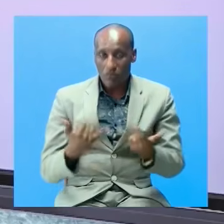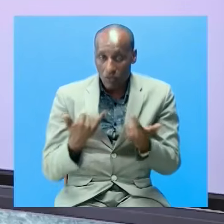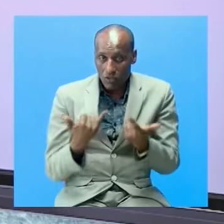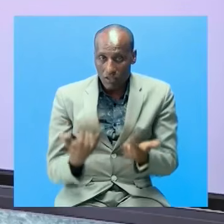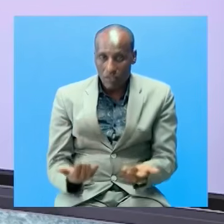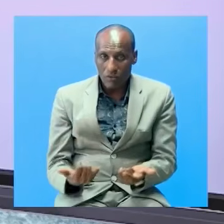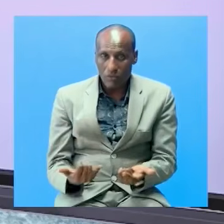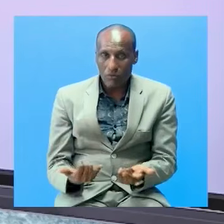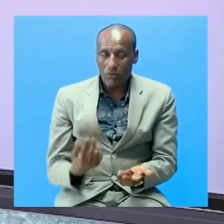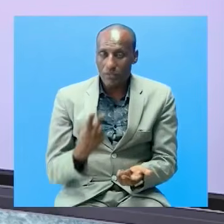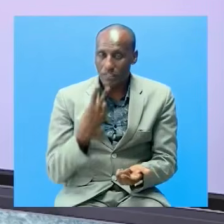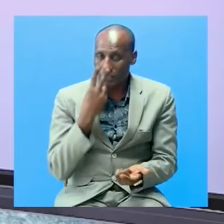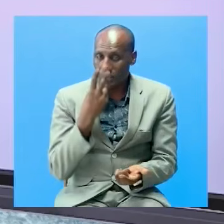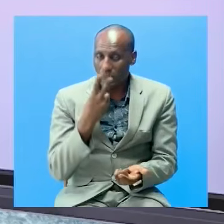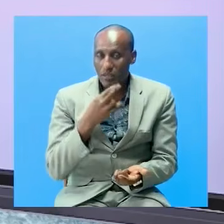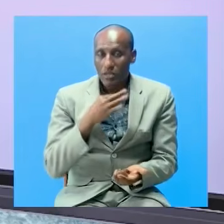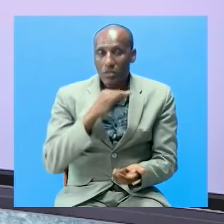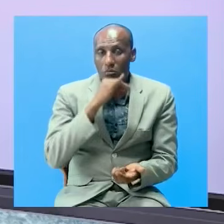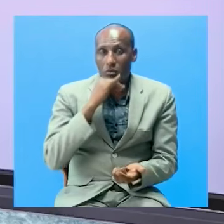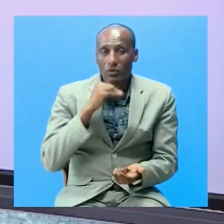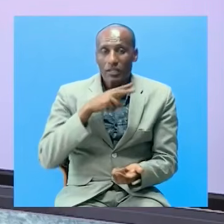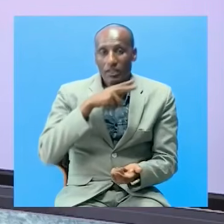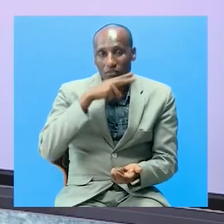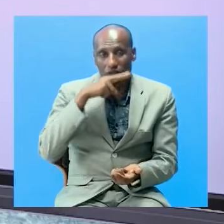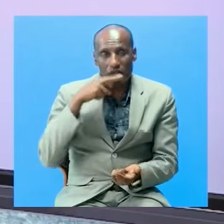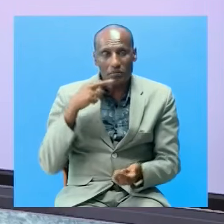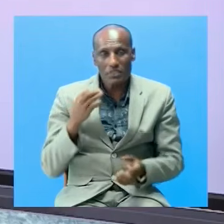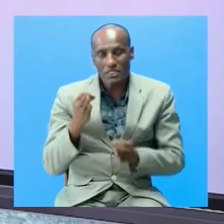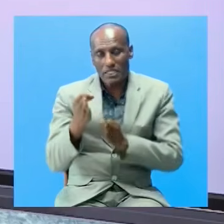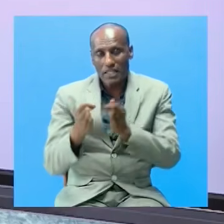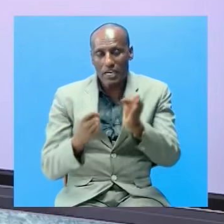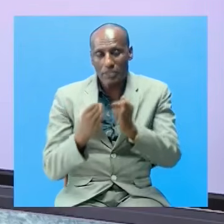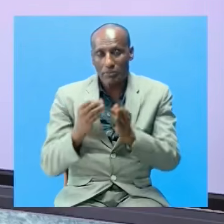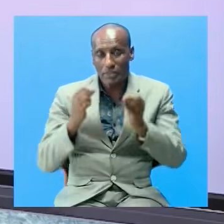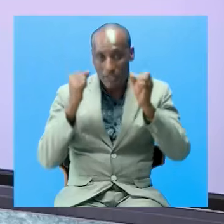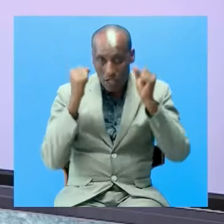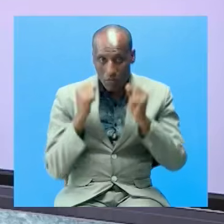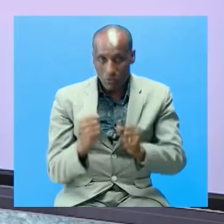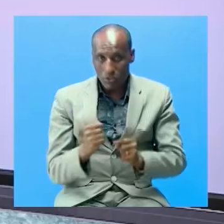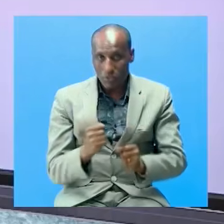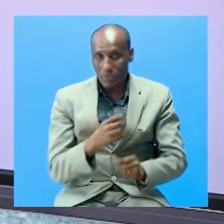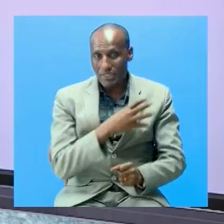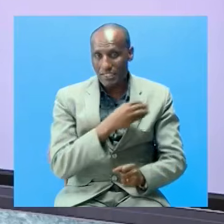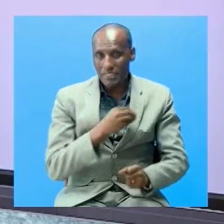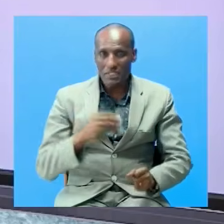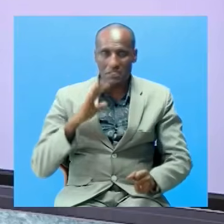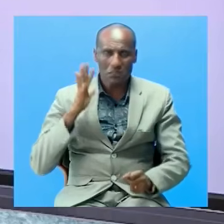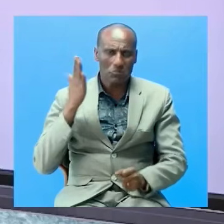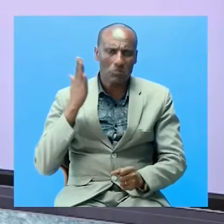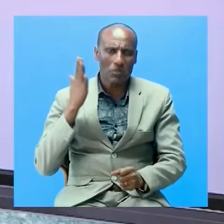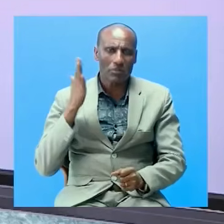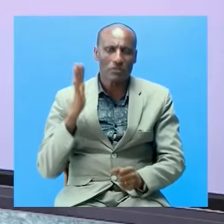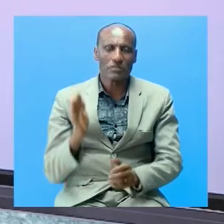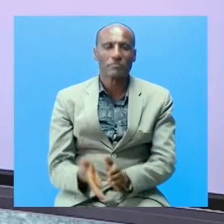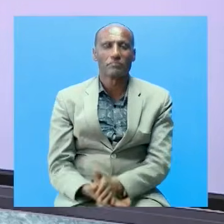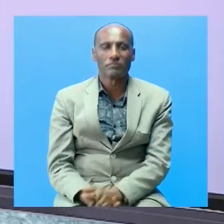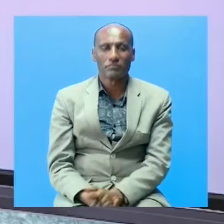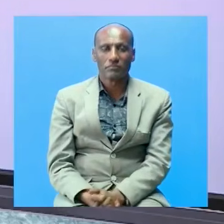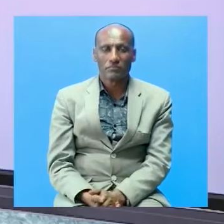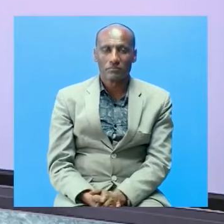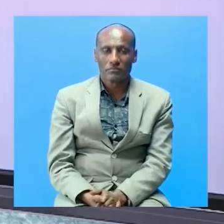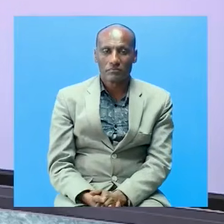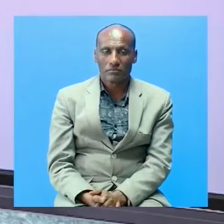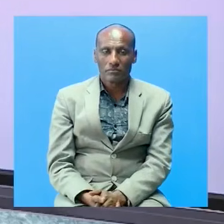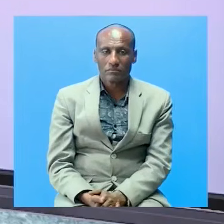possibility, right? Very good. Now, today, for now, we will see those modal verbs that can help you express